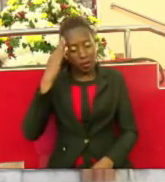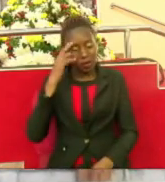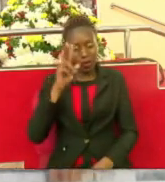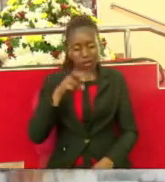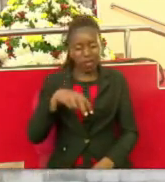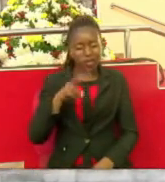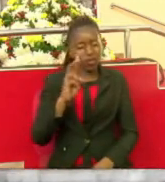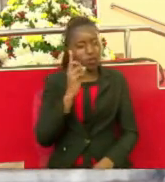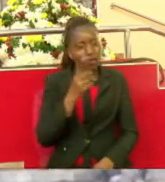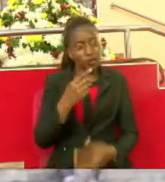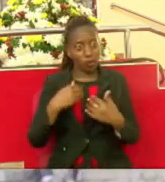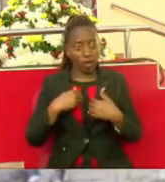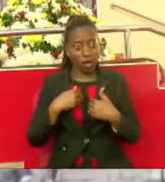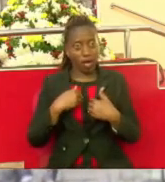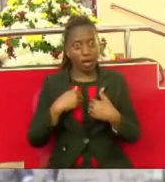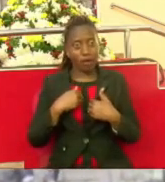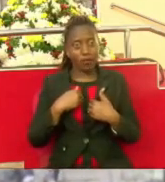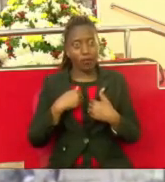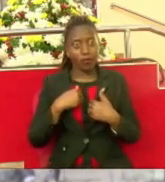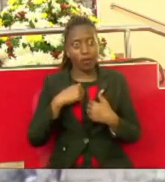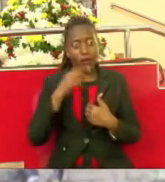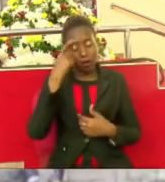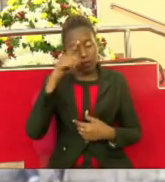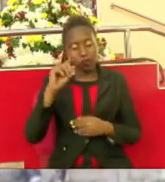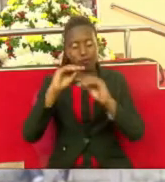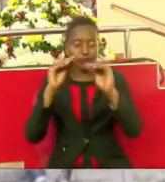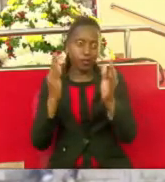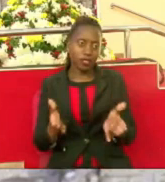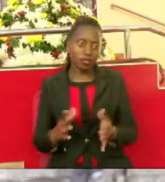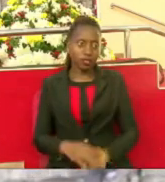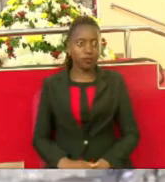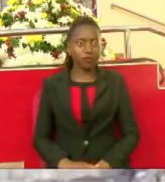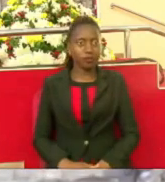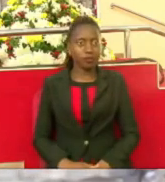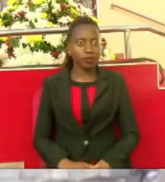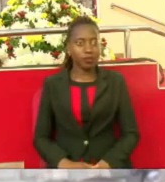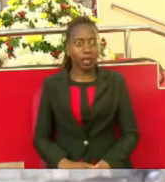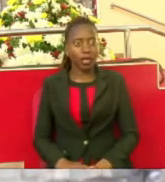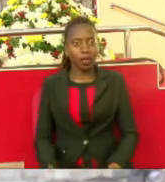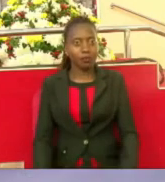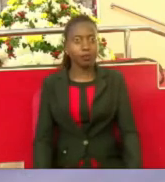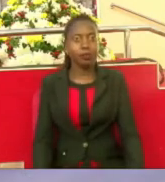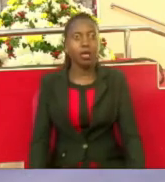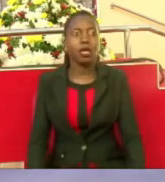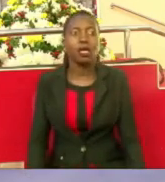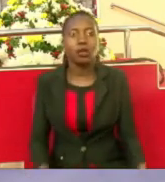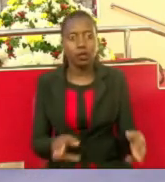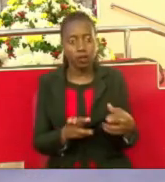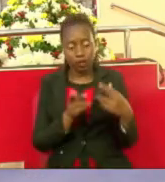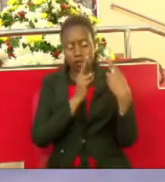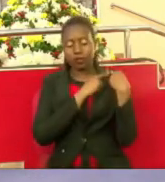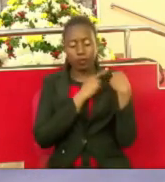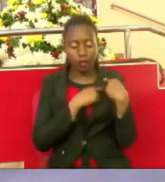kuhusu yule mwalimu. It took the teacher and my parents to support me to be what I was to become. Iliwagharimu mzazi wangu